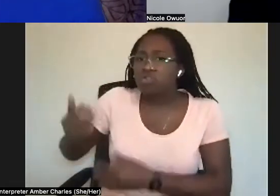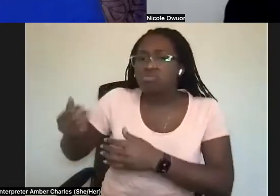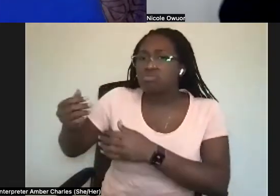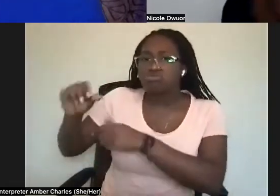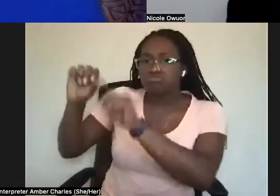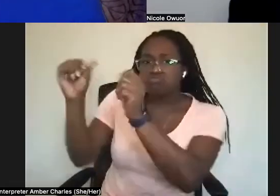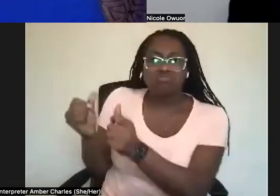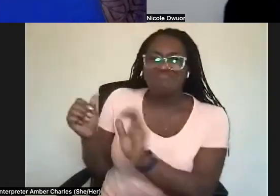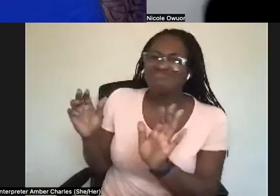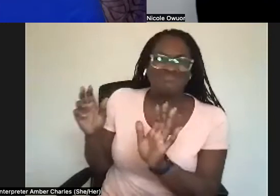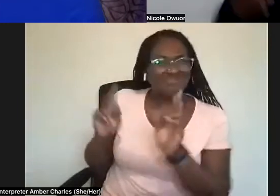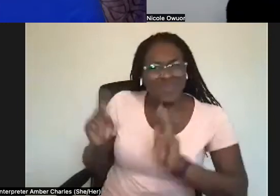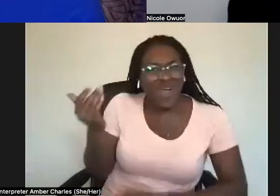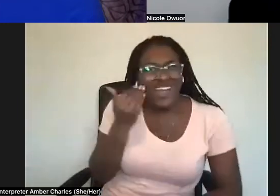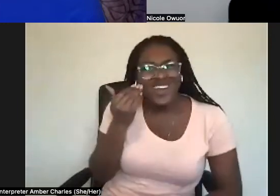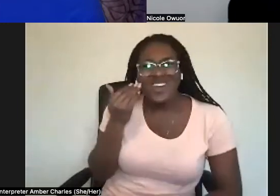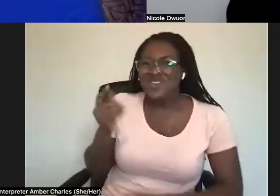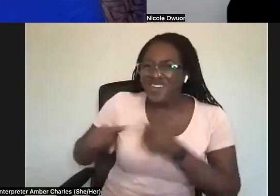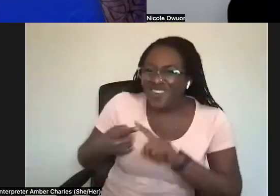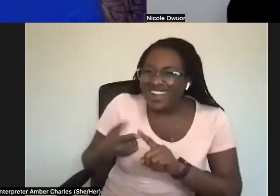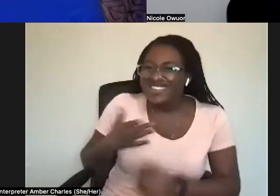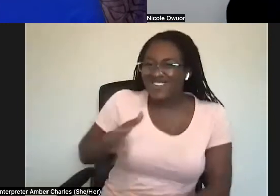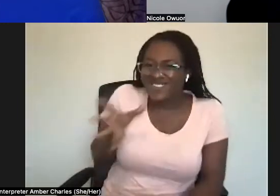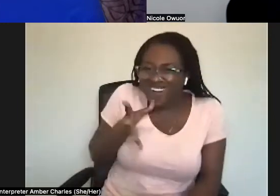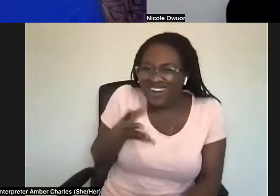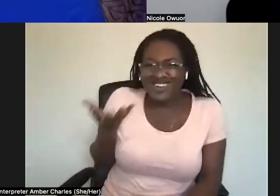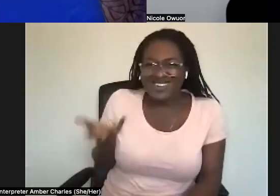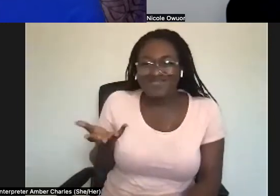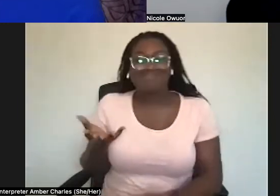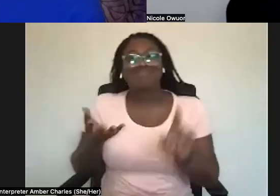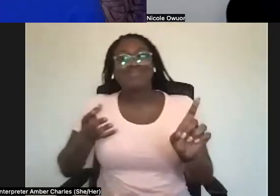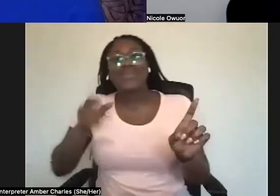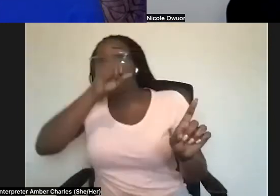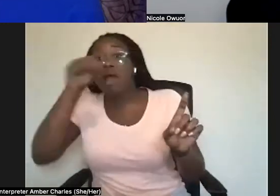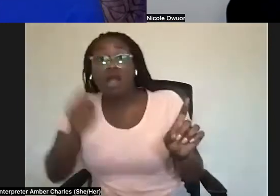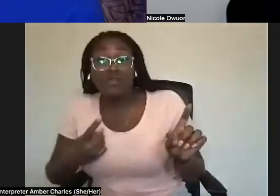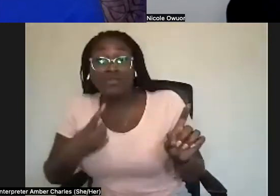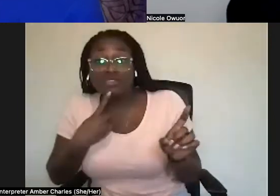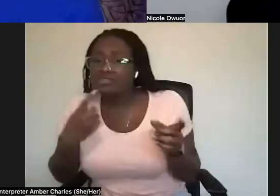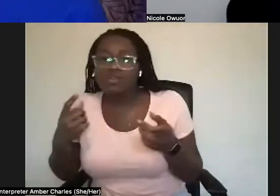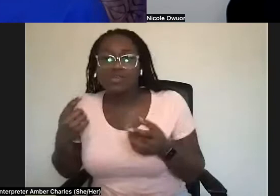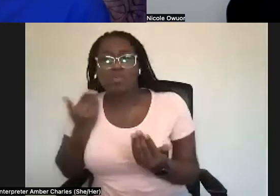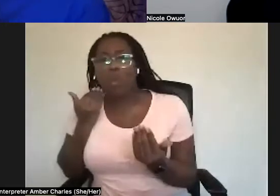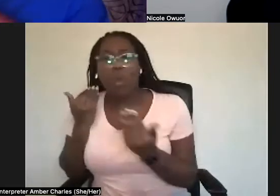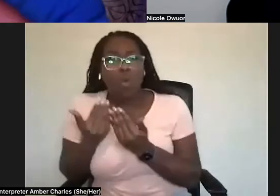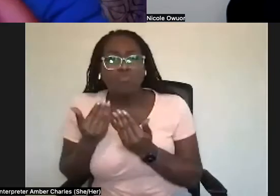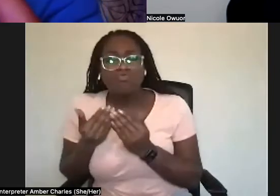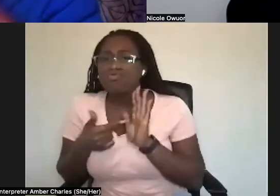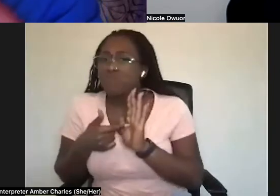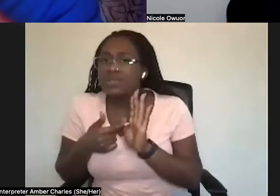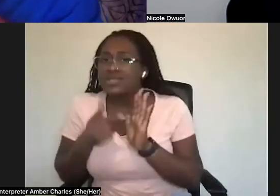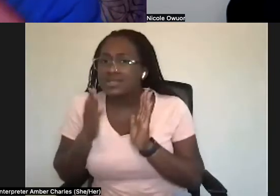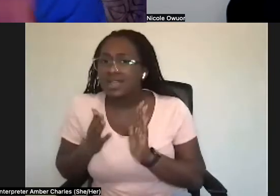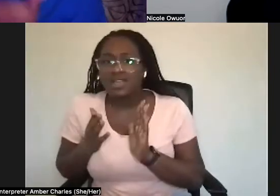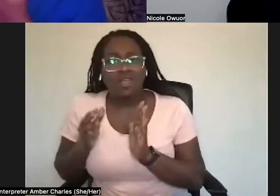know, friends, my mama. I love that you said the closest representation that you have are